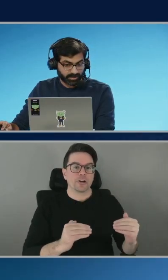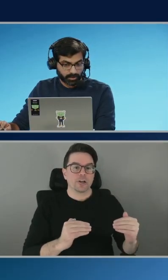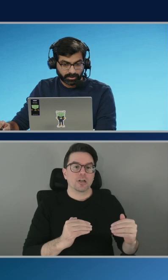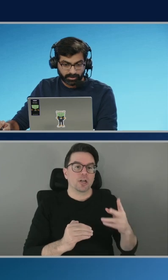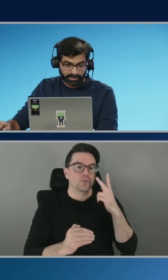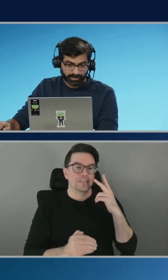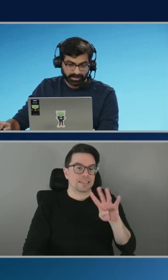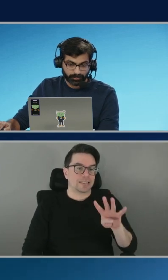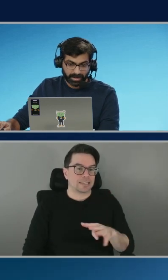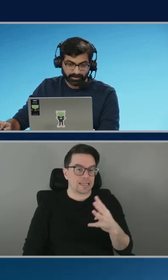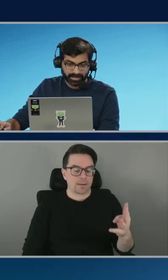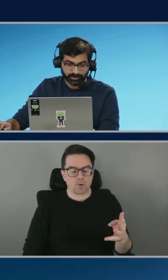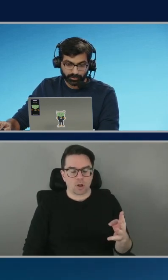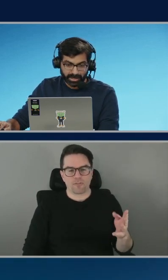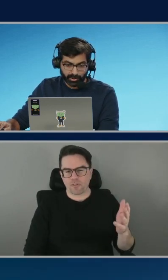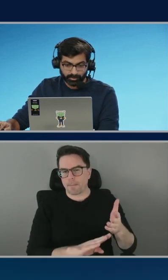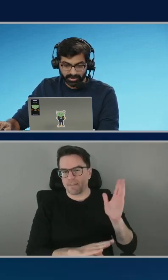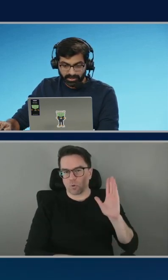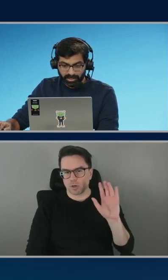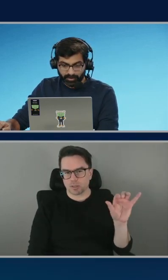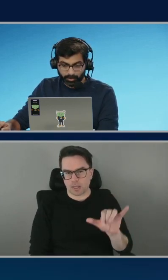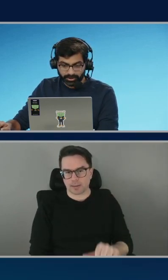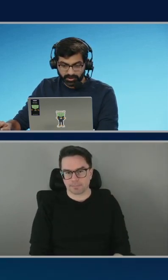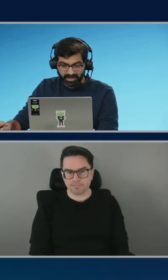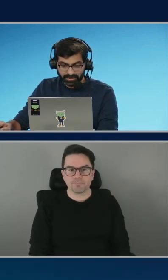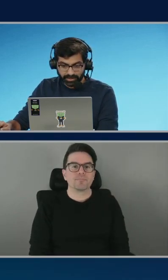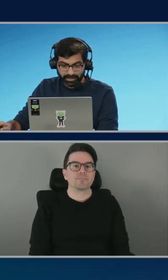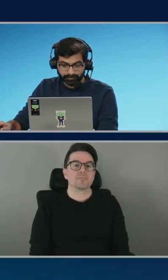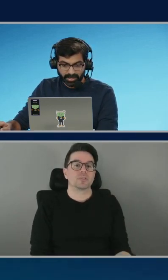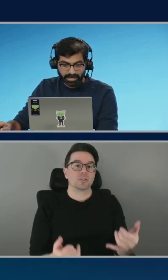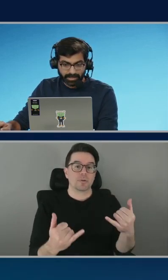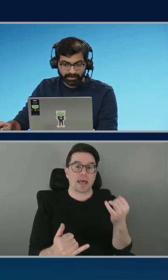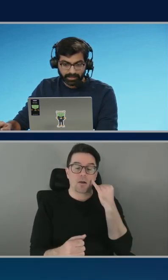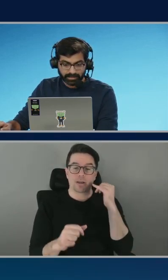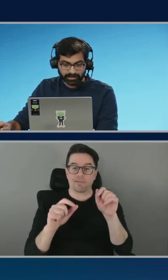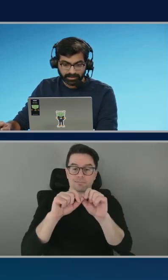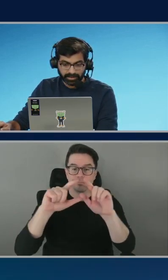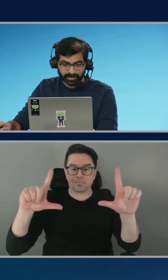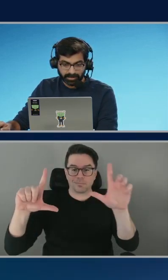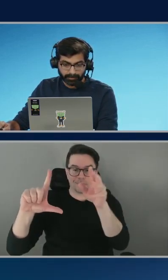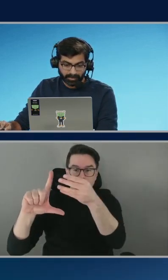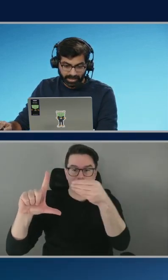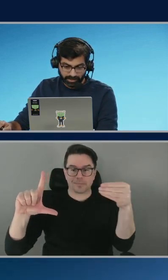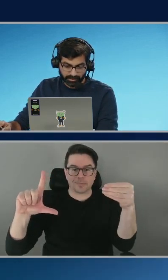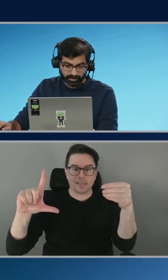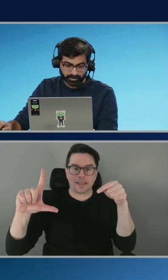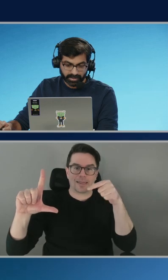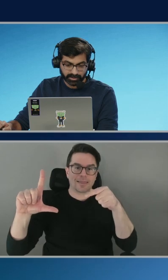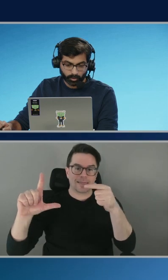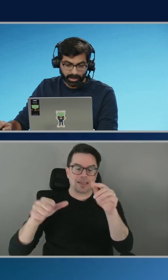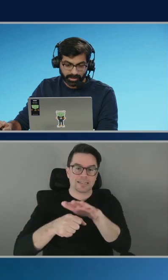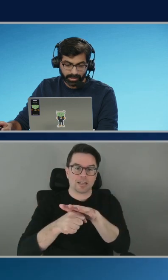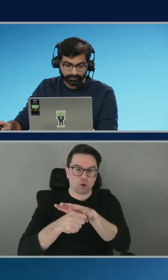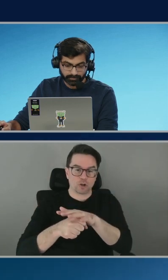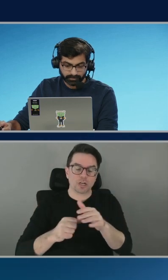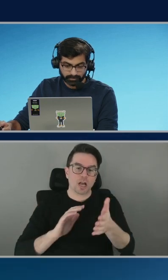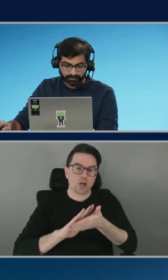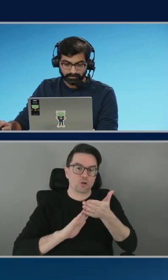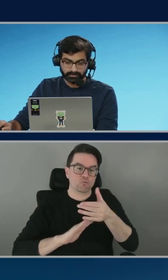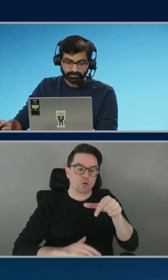table that we saw earlier as well, right? So now, if I were to just basically highlight this and run this